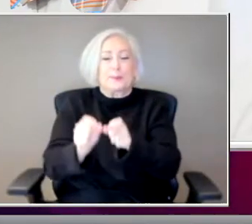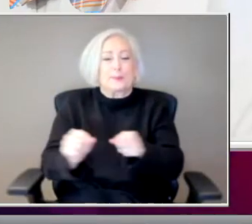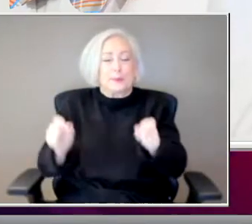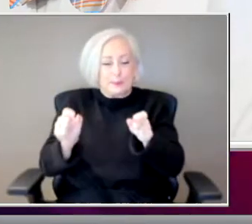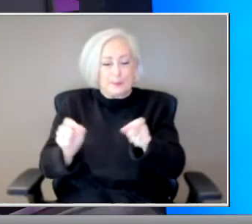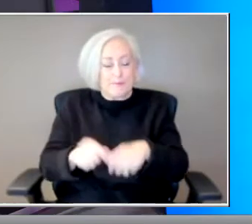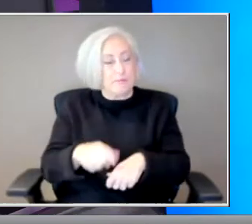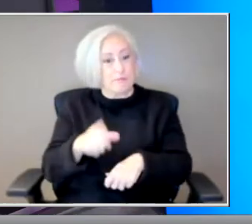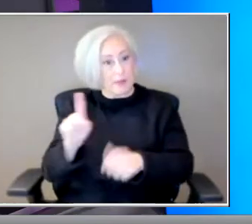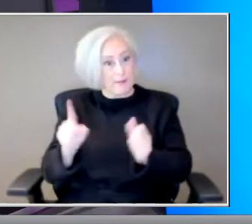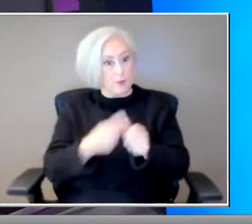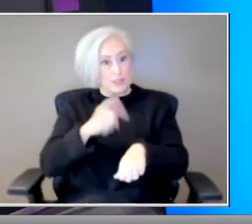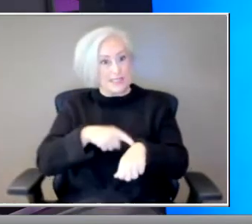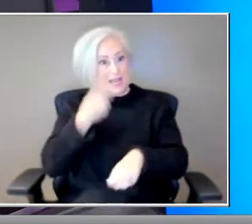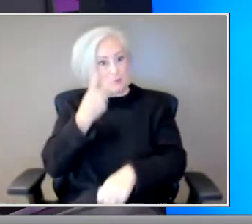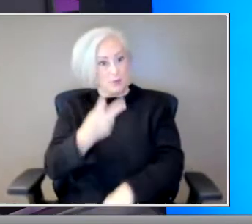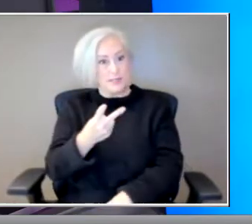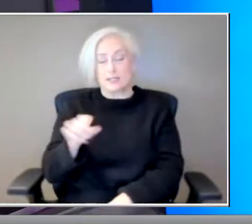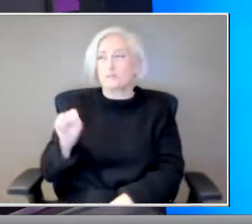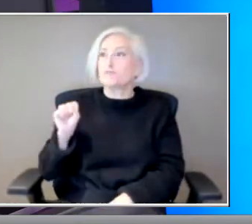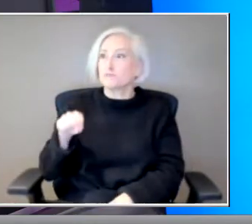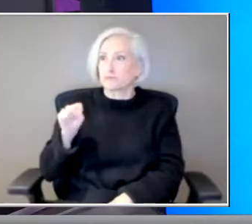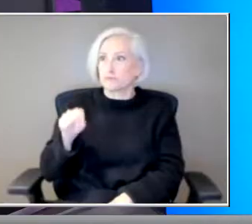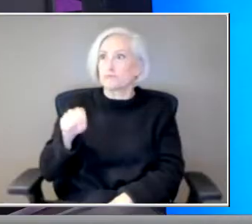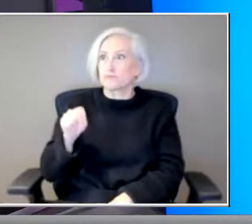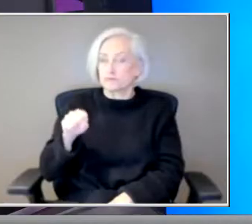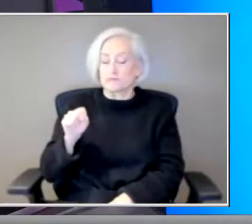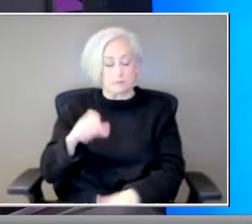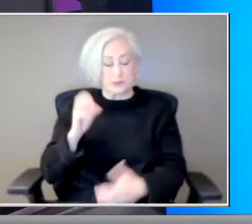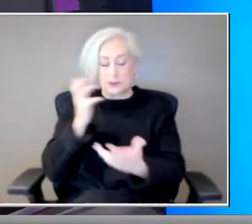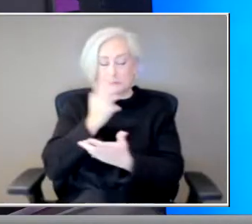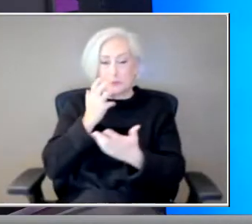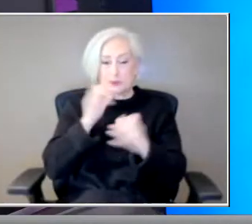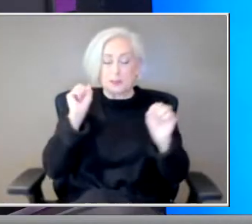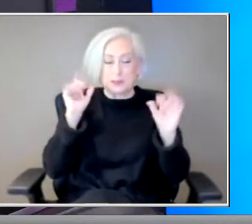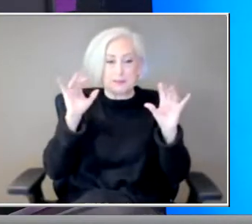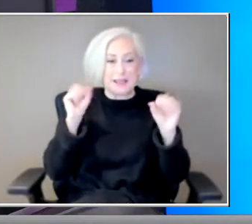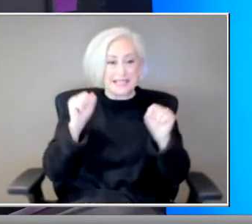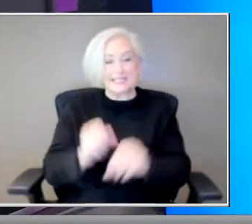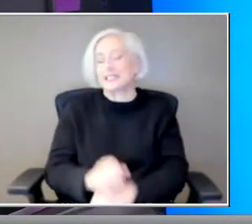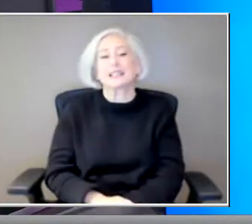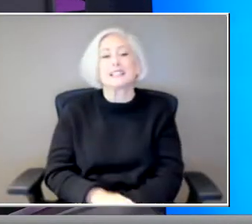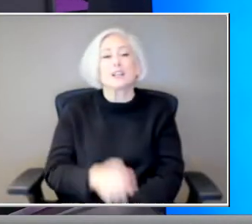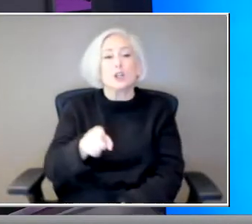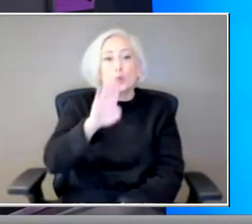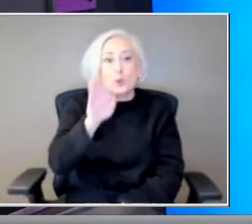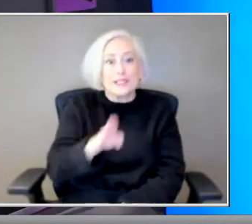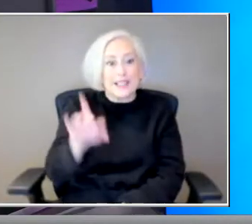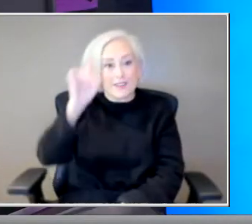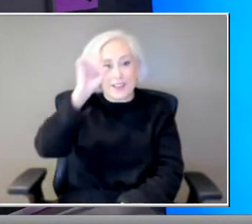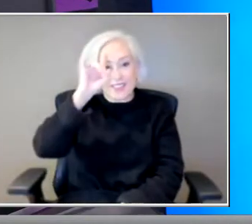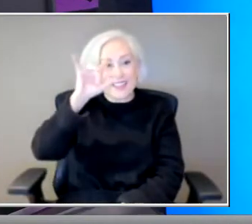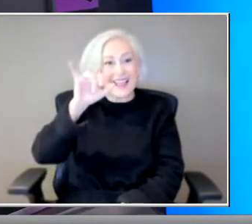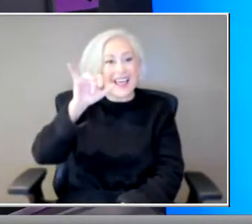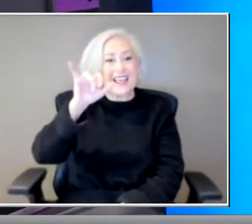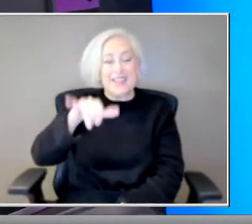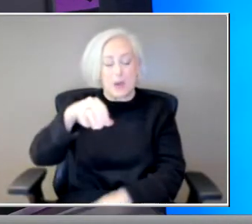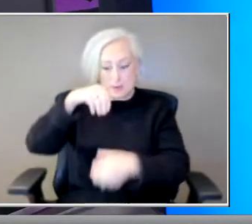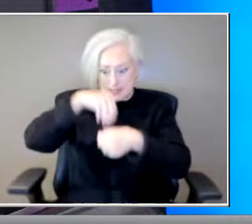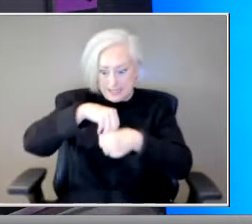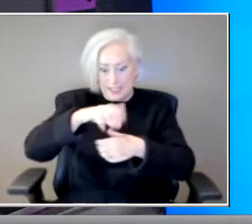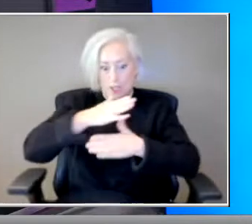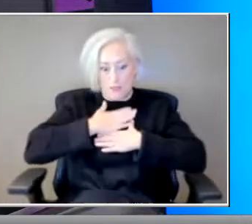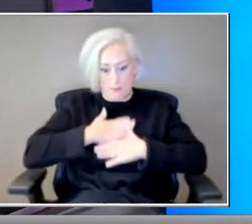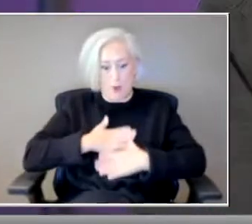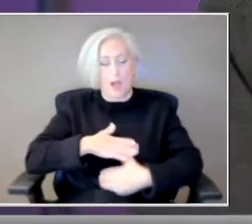seeing this? What's it like pretty to amazing. look at it? I mean, you would never think something like that would be in your body. Yeah. Right.